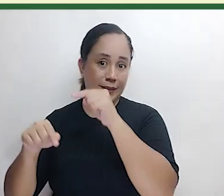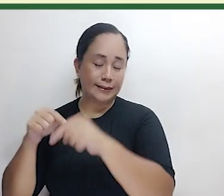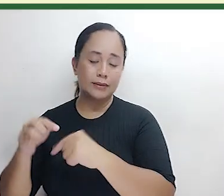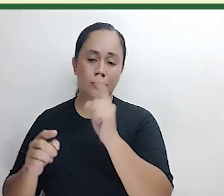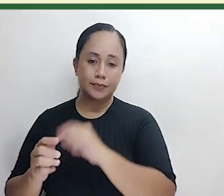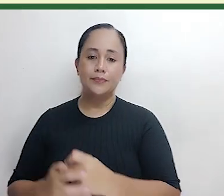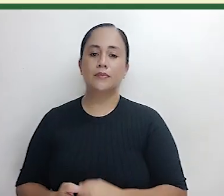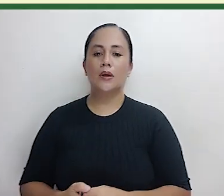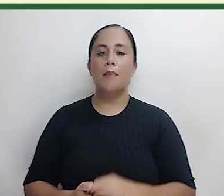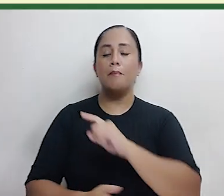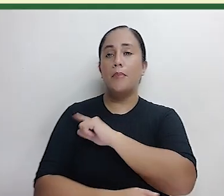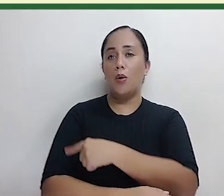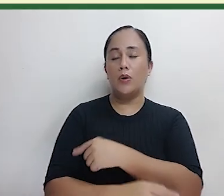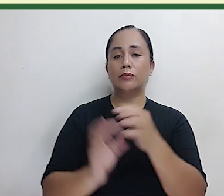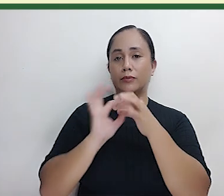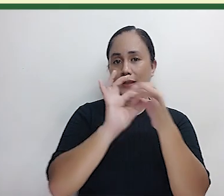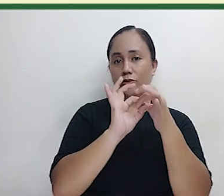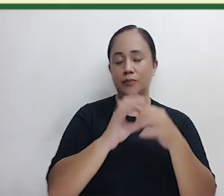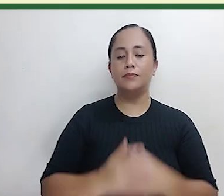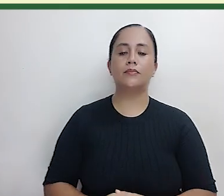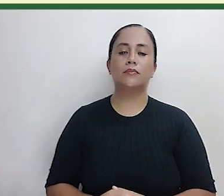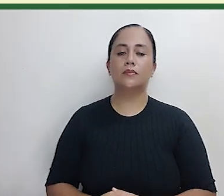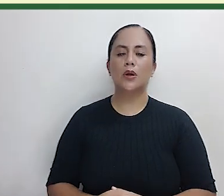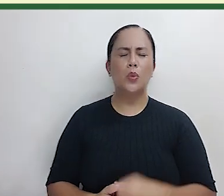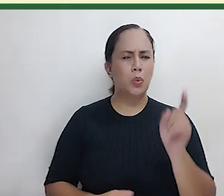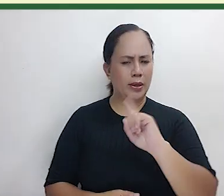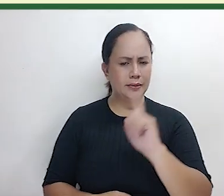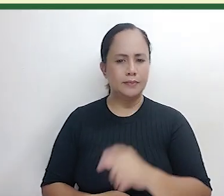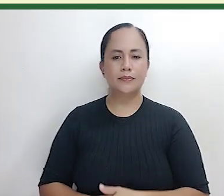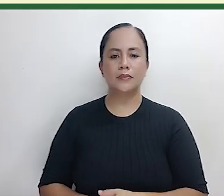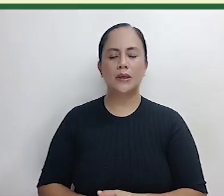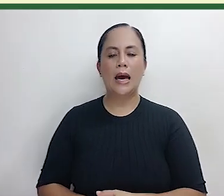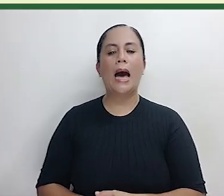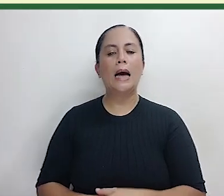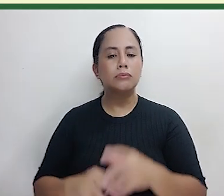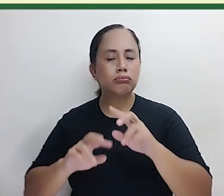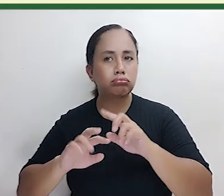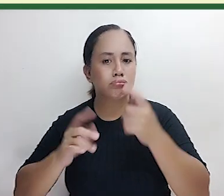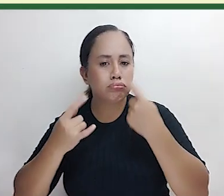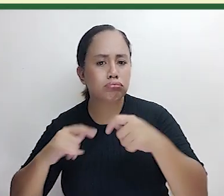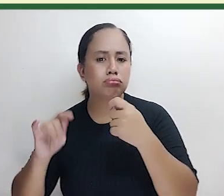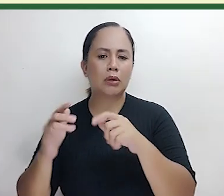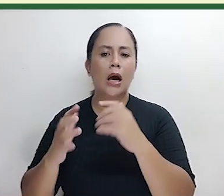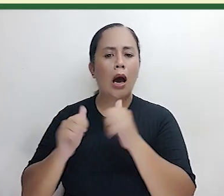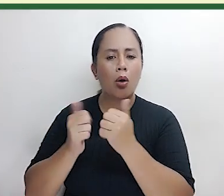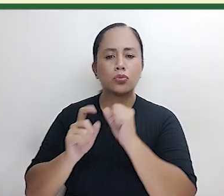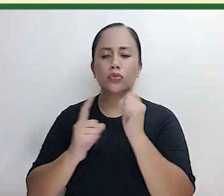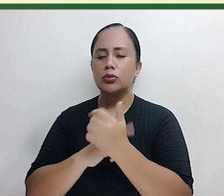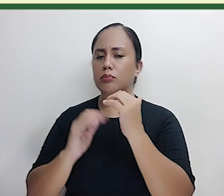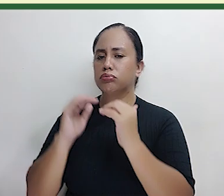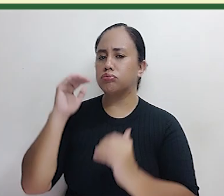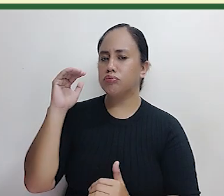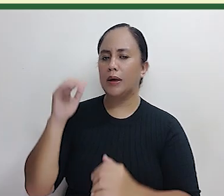Focus of intersectionality: power relations. What it is: an exploration on